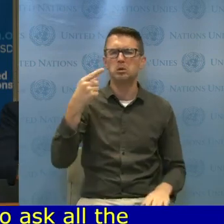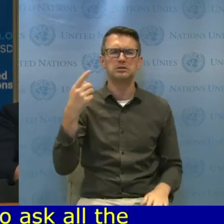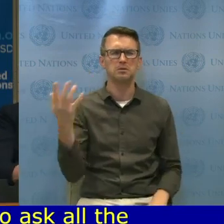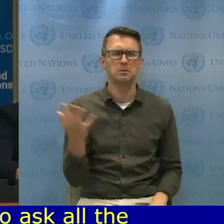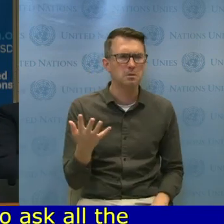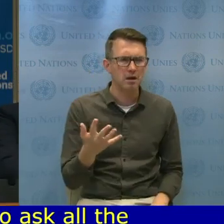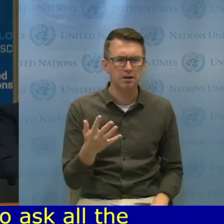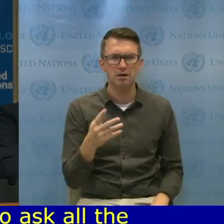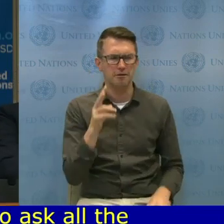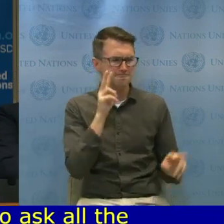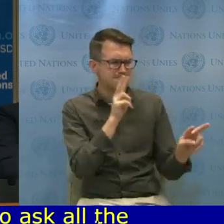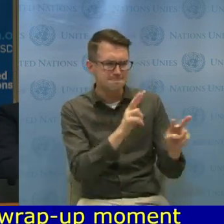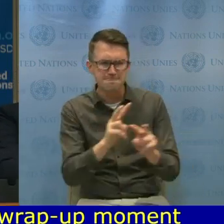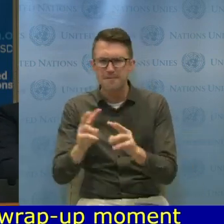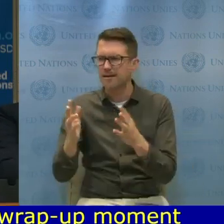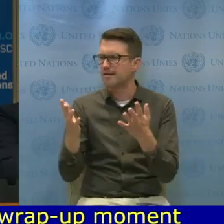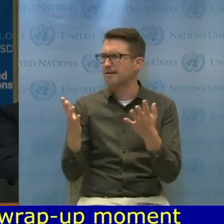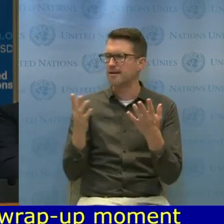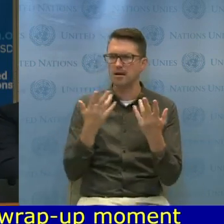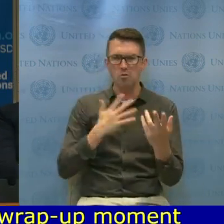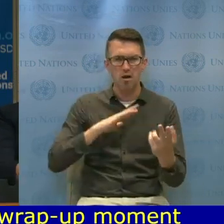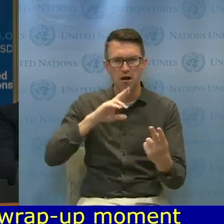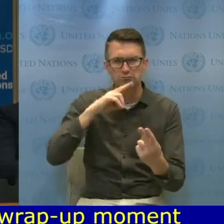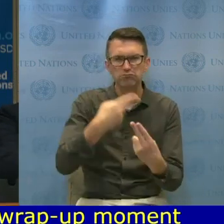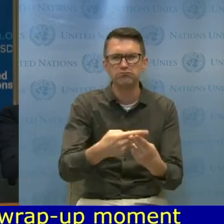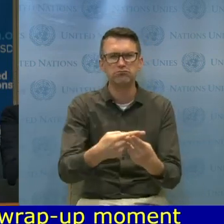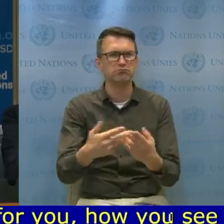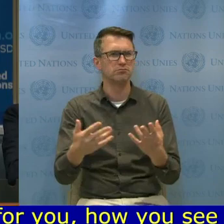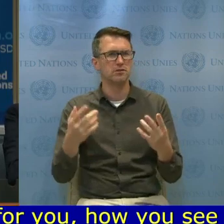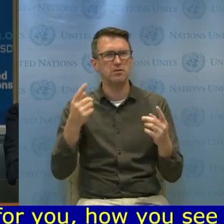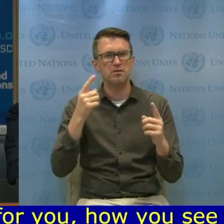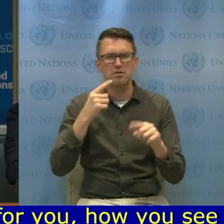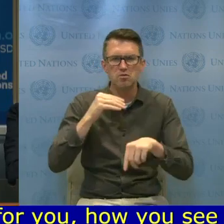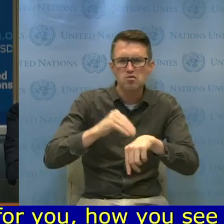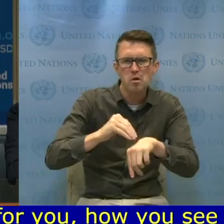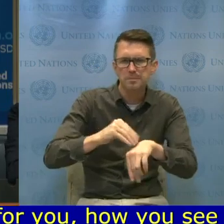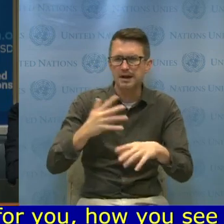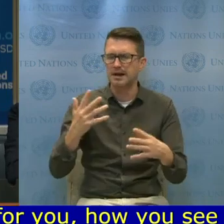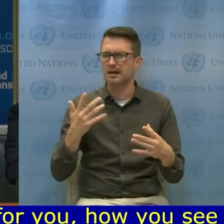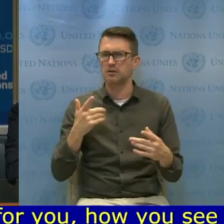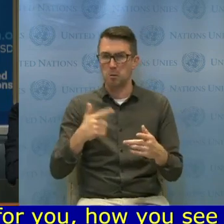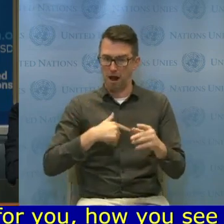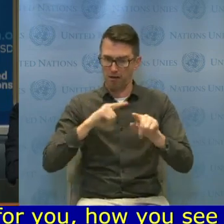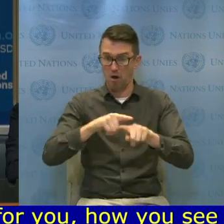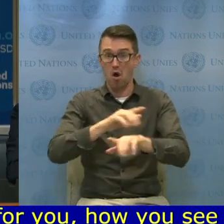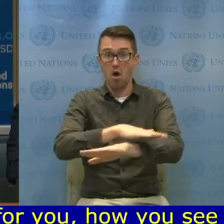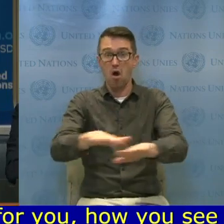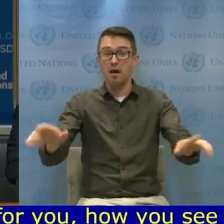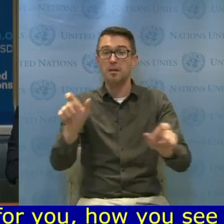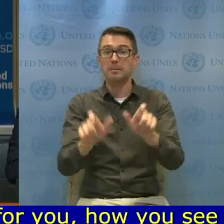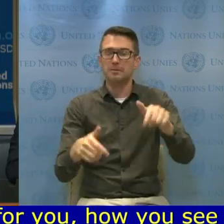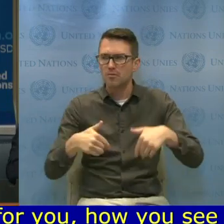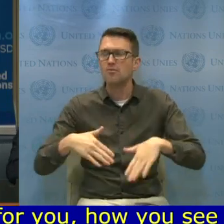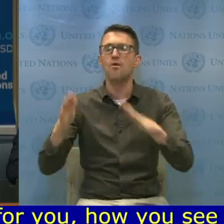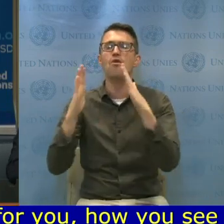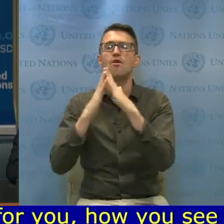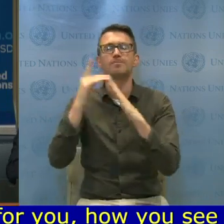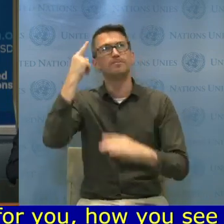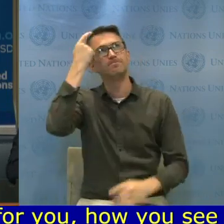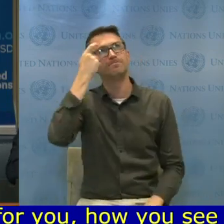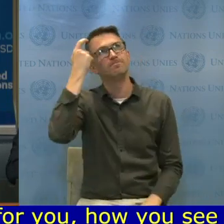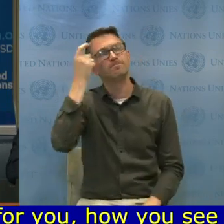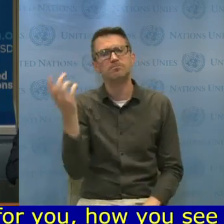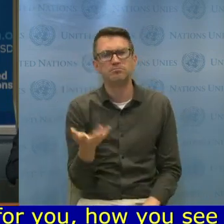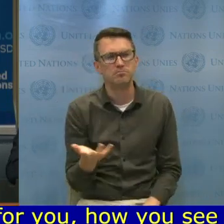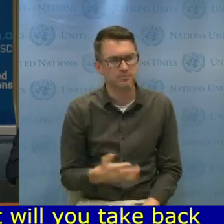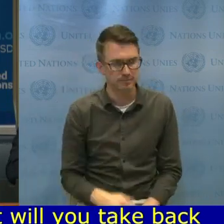back with you, and especially we had some questions, if you would like to concentrate on that. Professor, may I start with you?